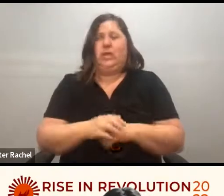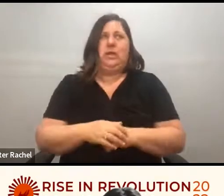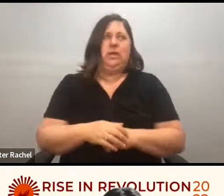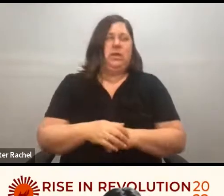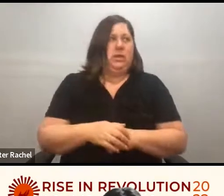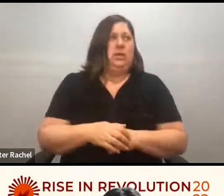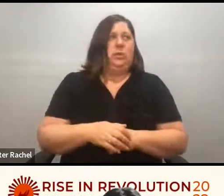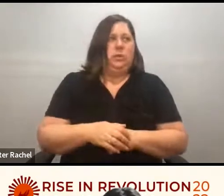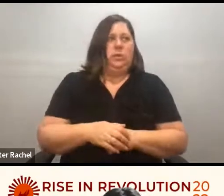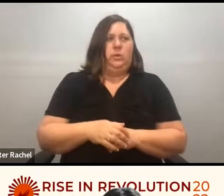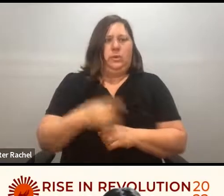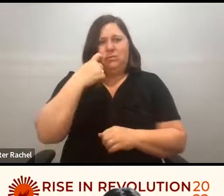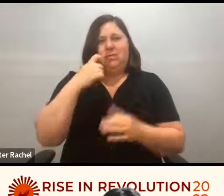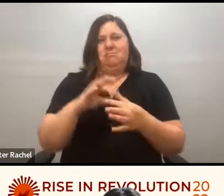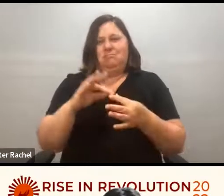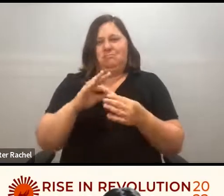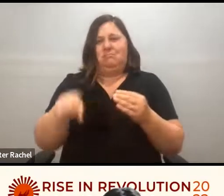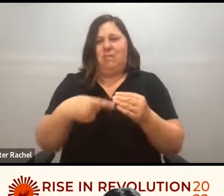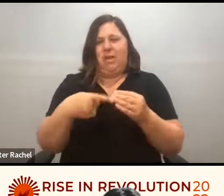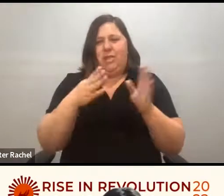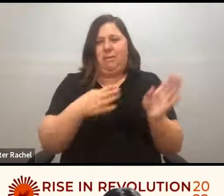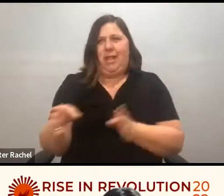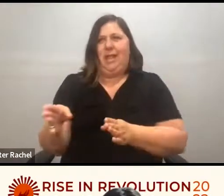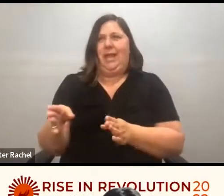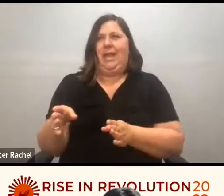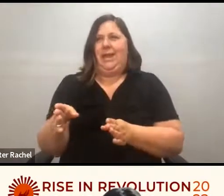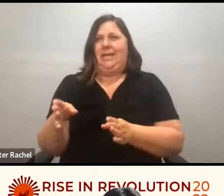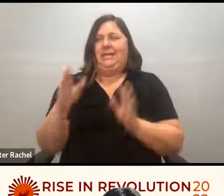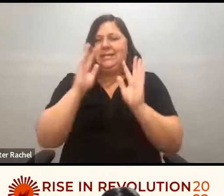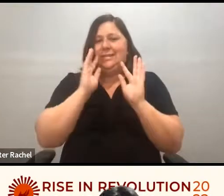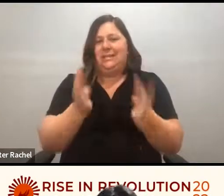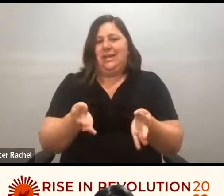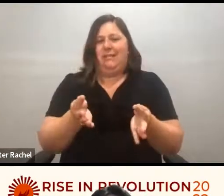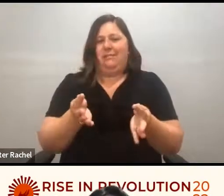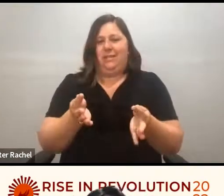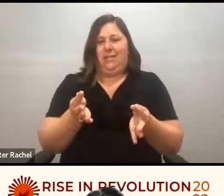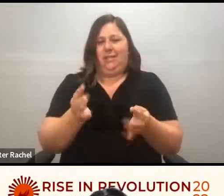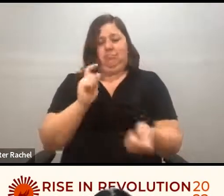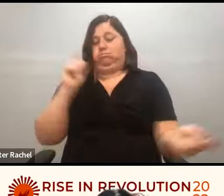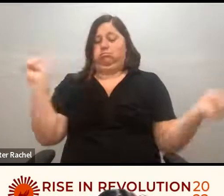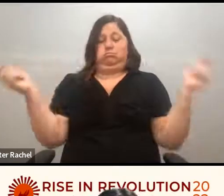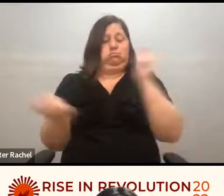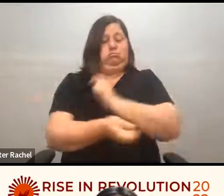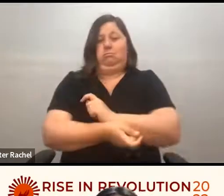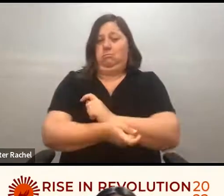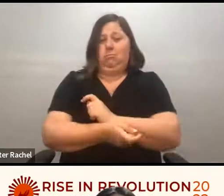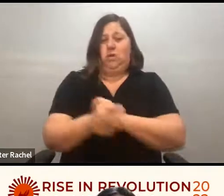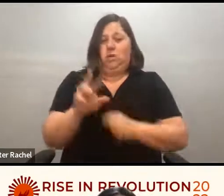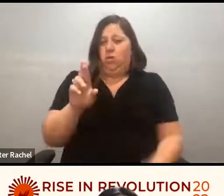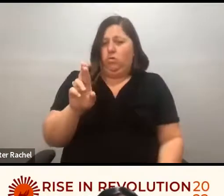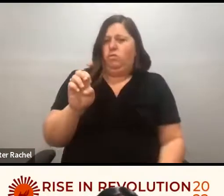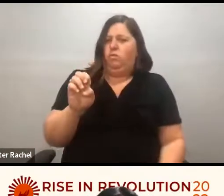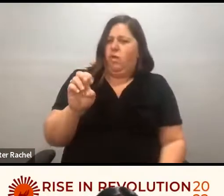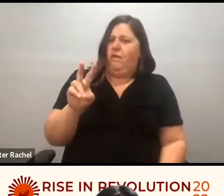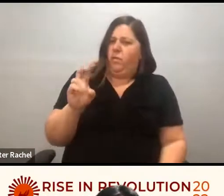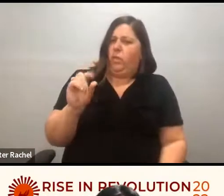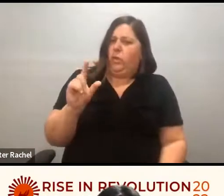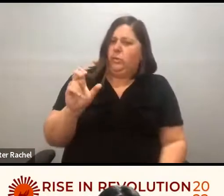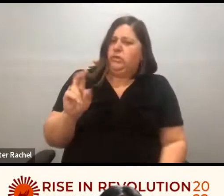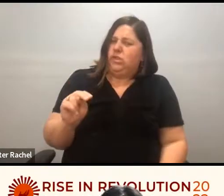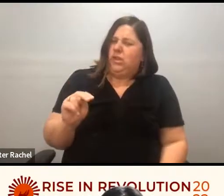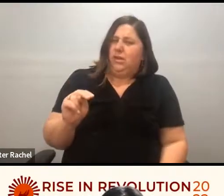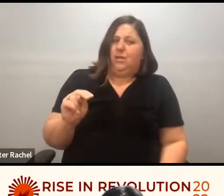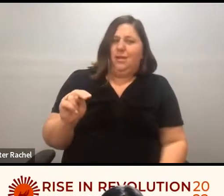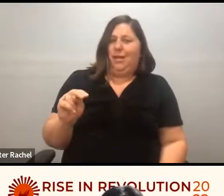that plan that you just talked about is definitely revolutionary. I mean, there's such a legacy of